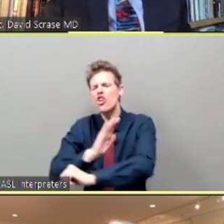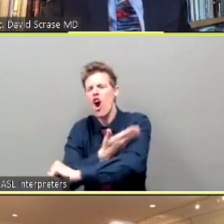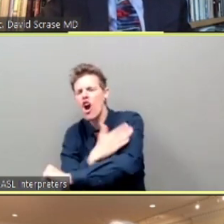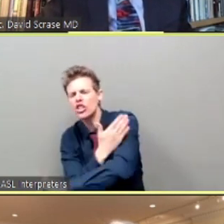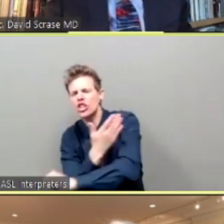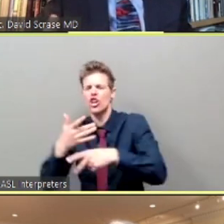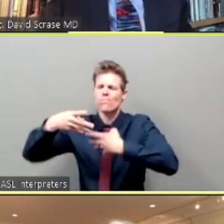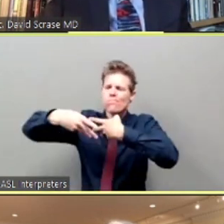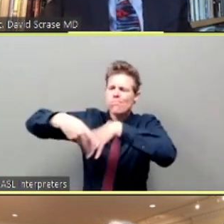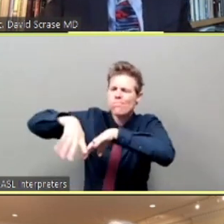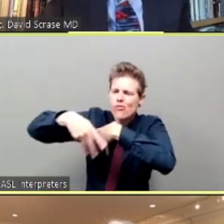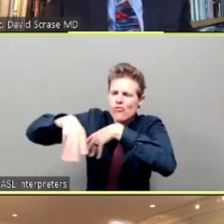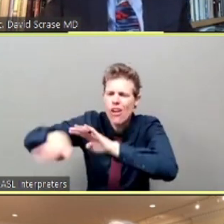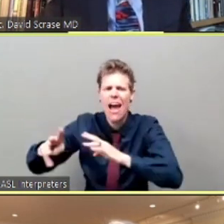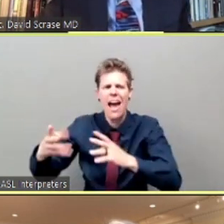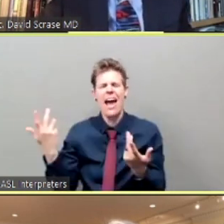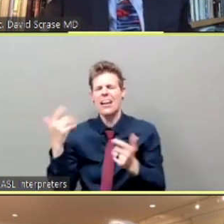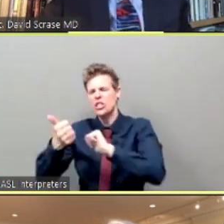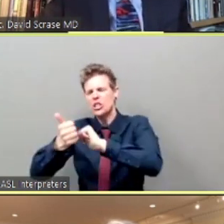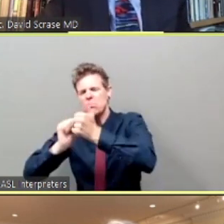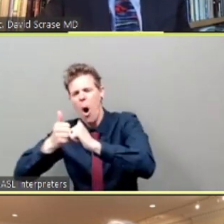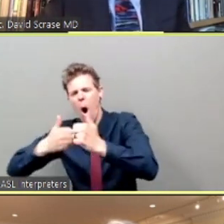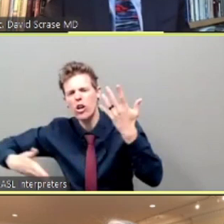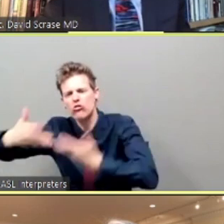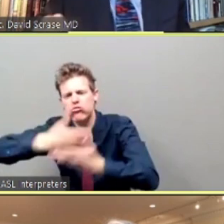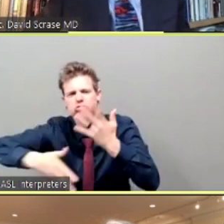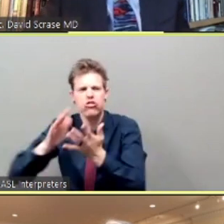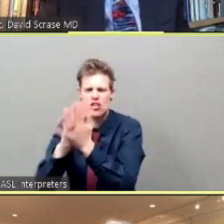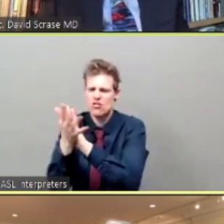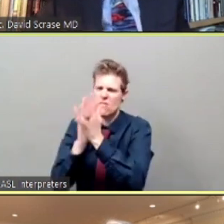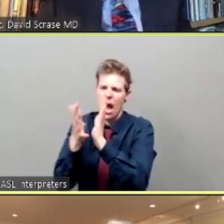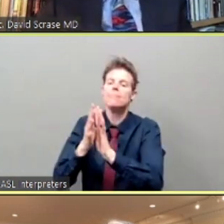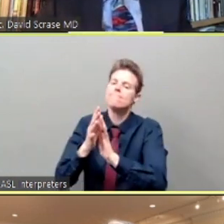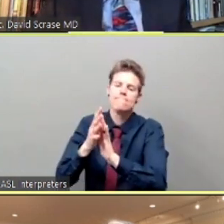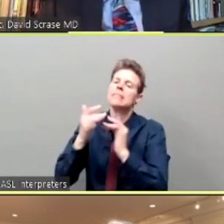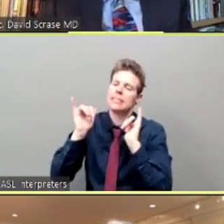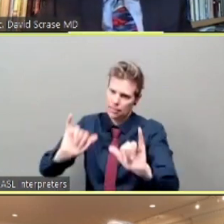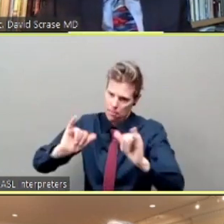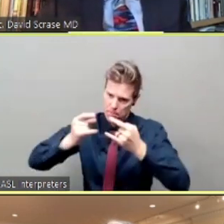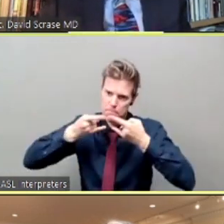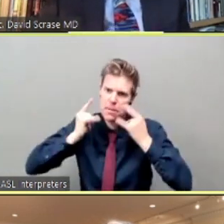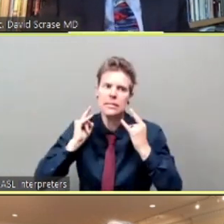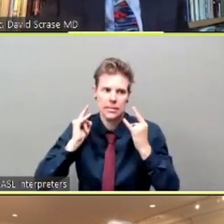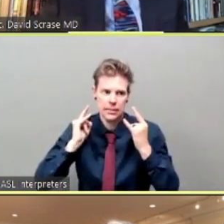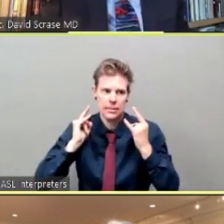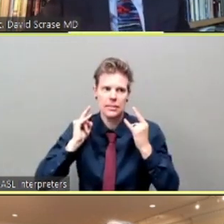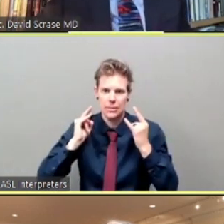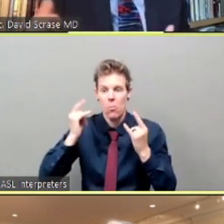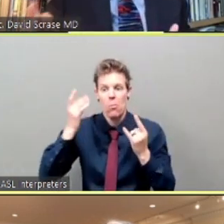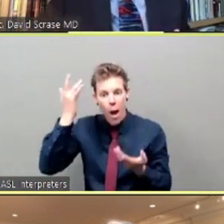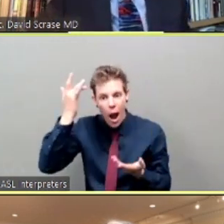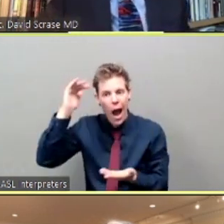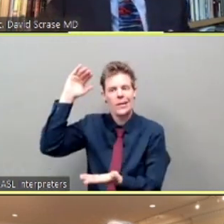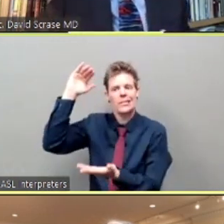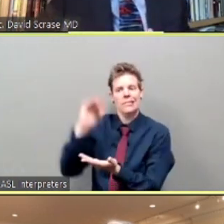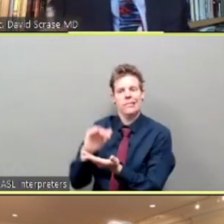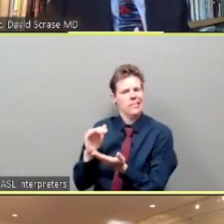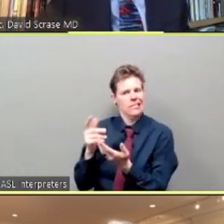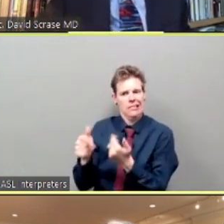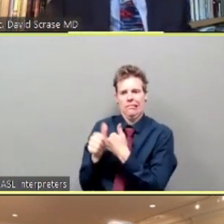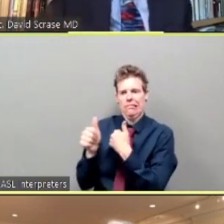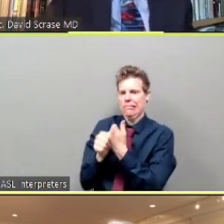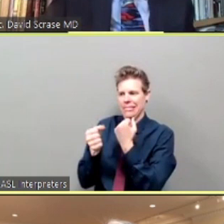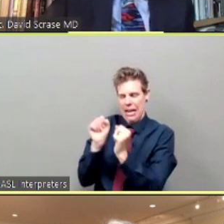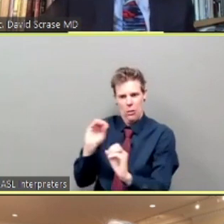events, everyone needs to wear a mask, but again, less safe for those who are unvaccinated. So it's a nice framework. It's easy